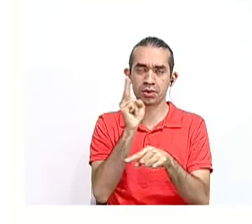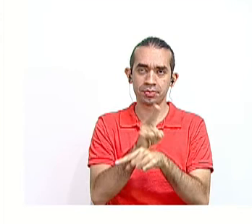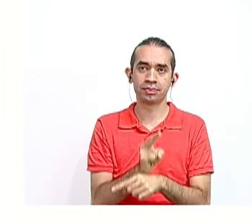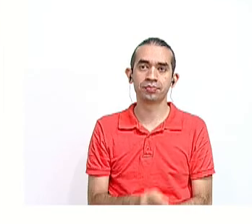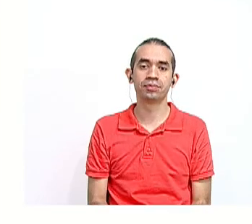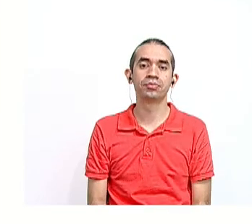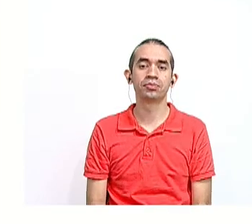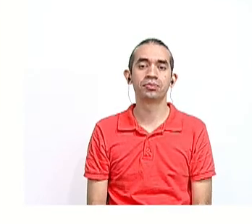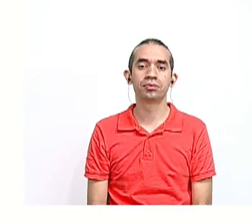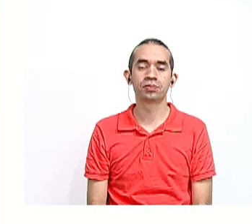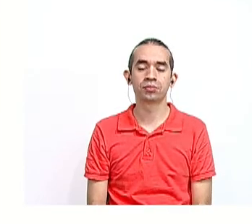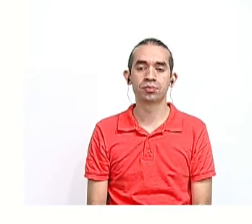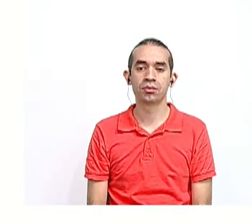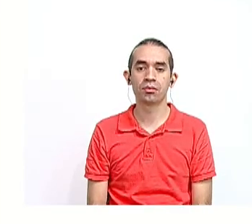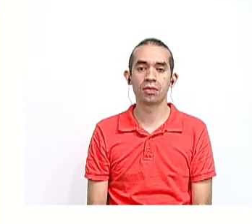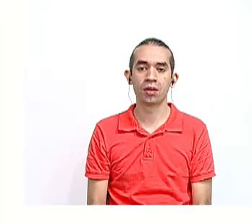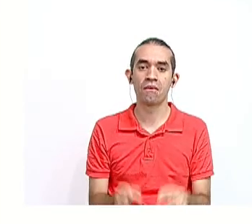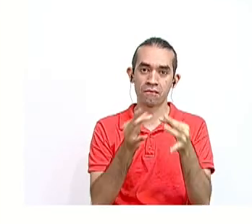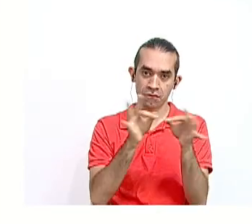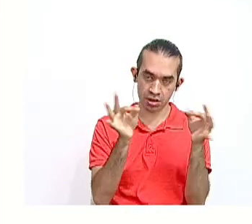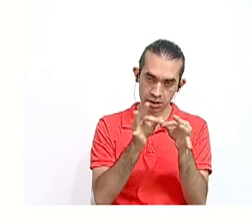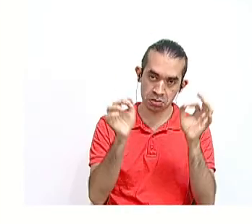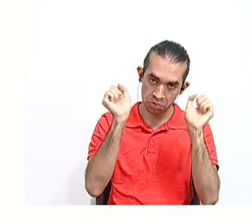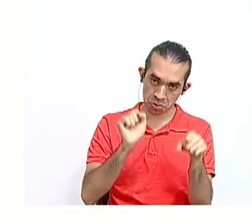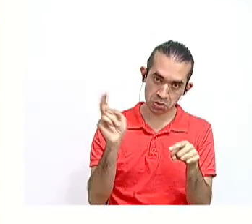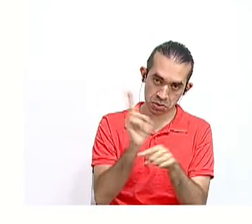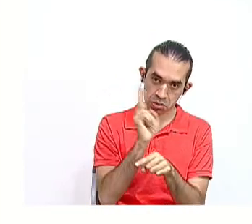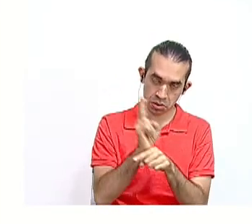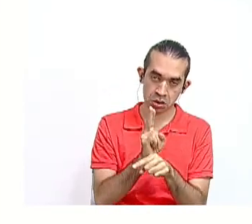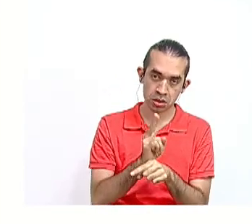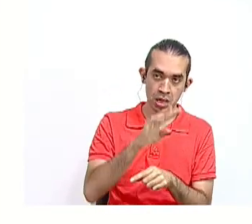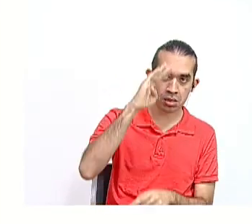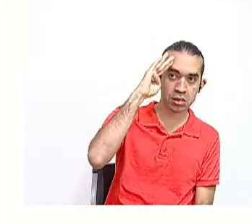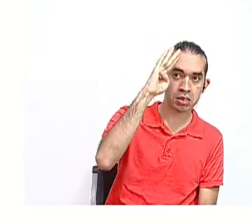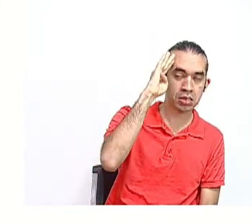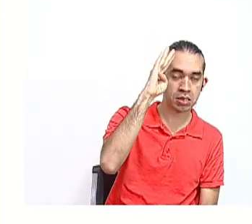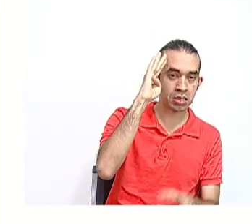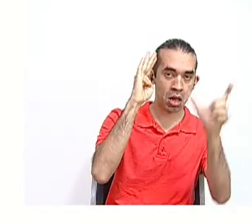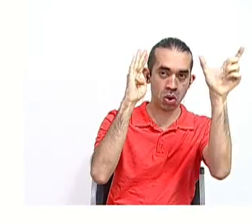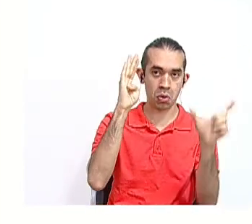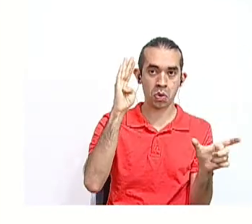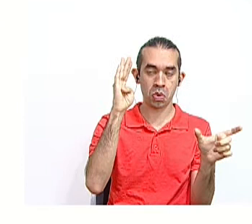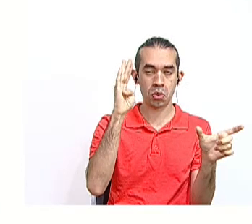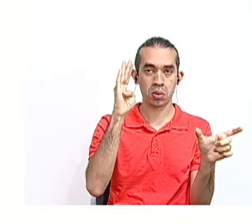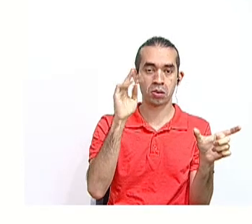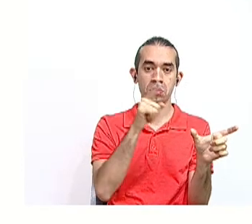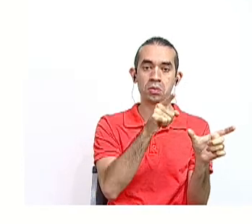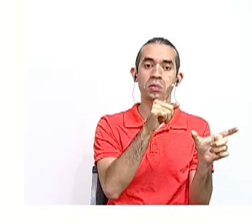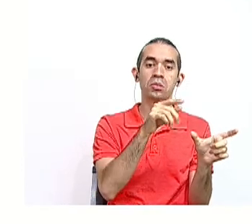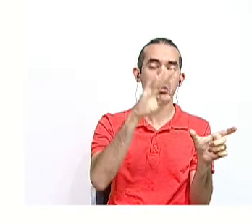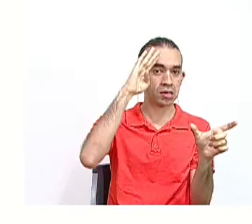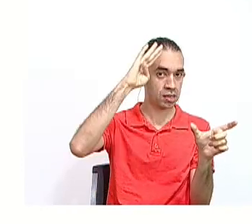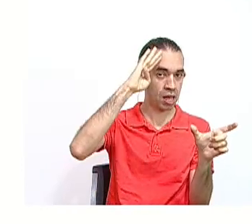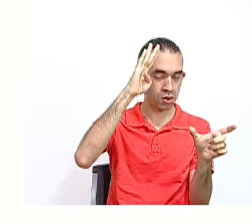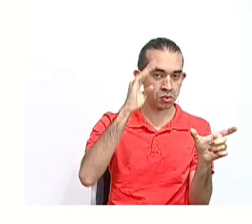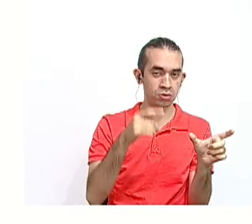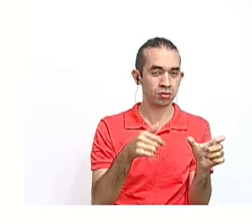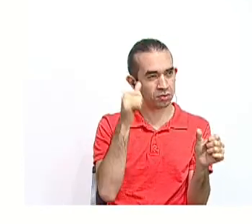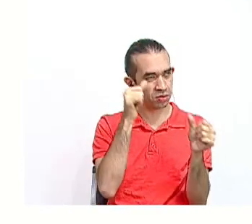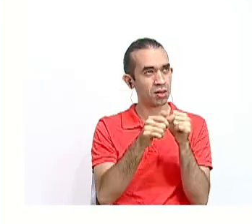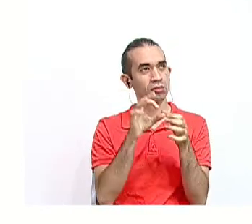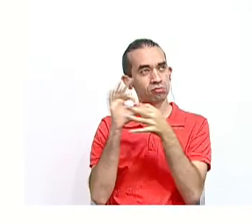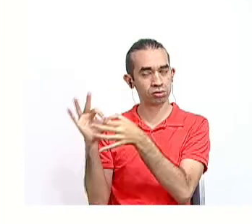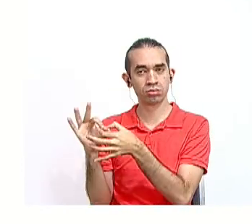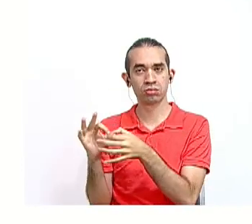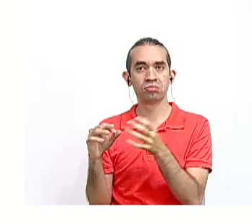So what are those phrases that you think we can use in the greeting of an informal email based on what we just saw?